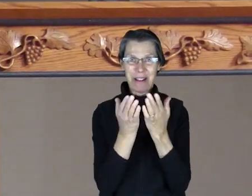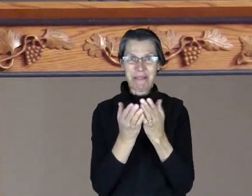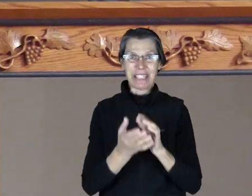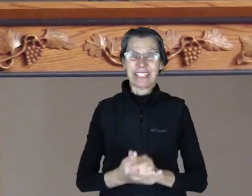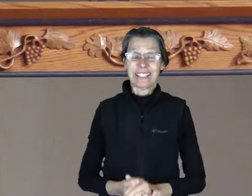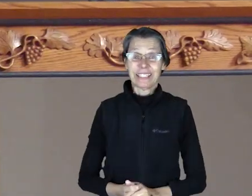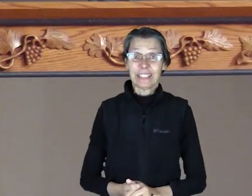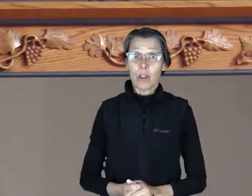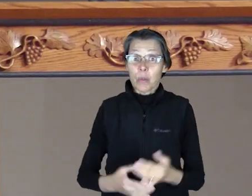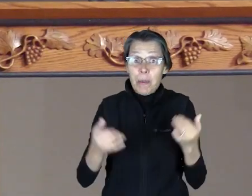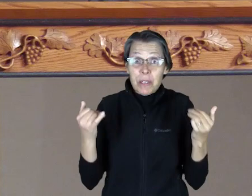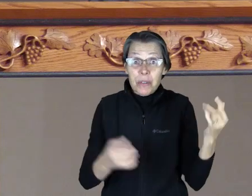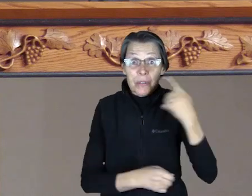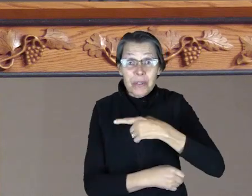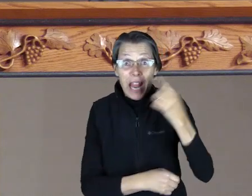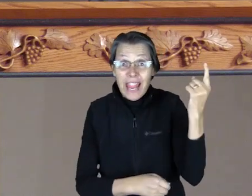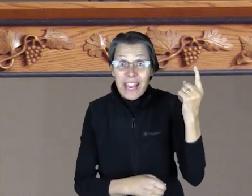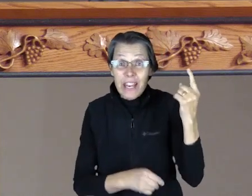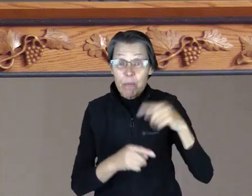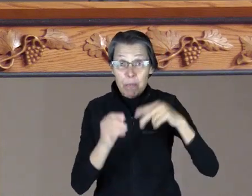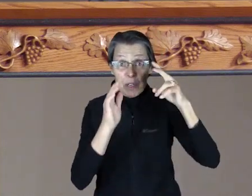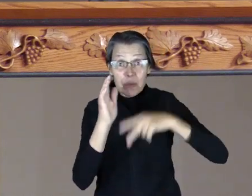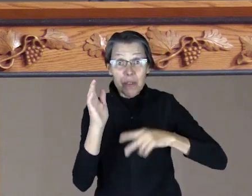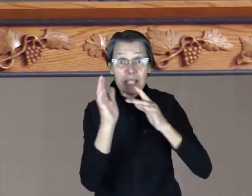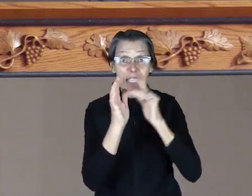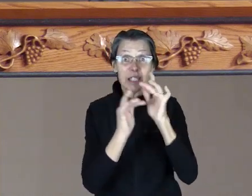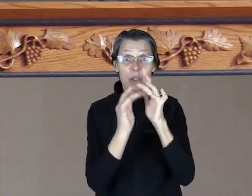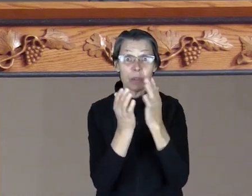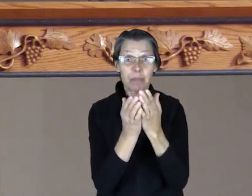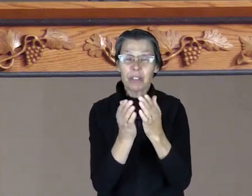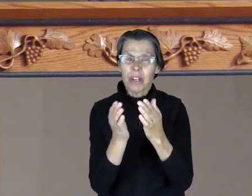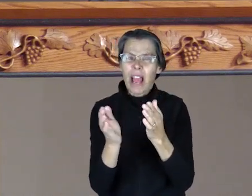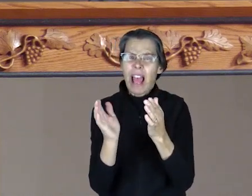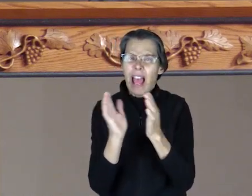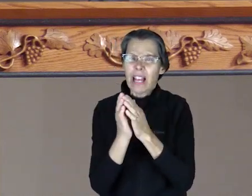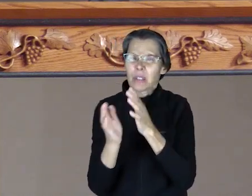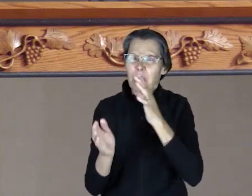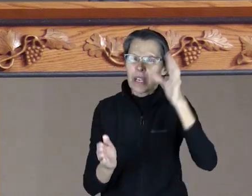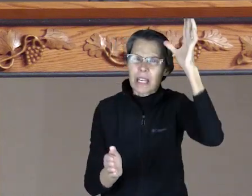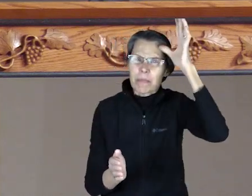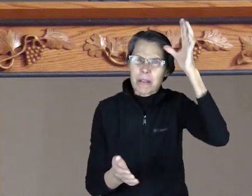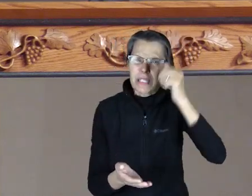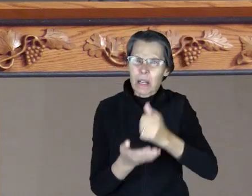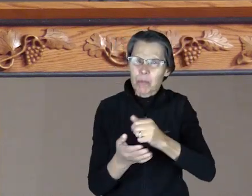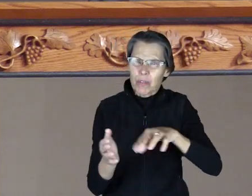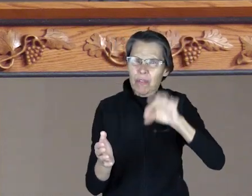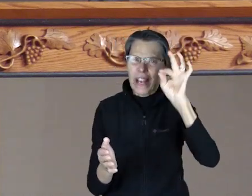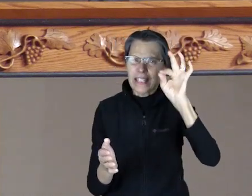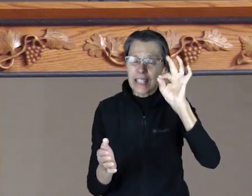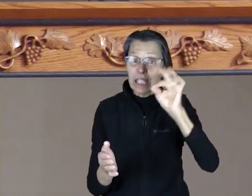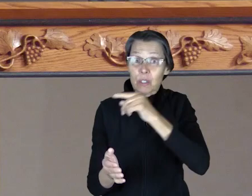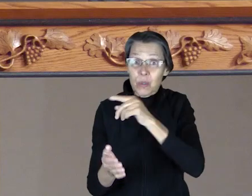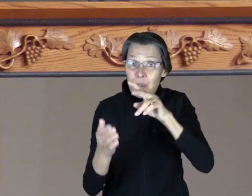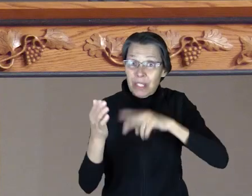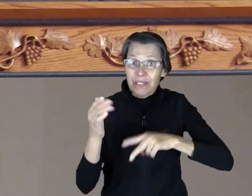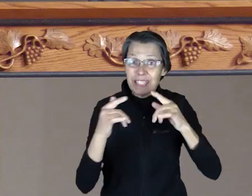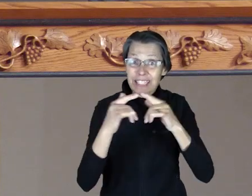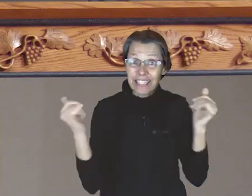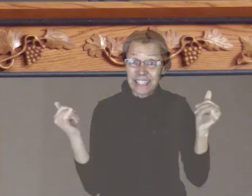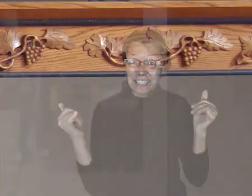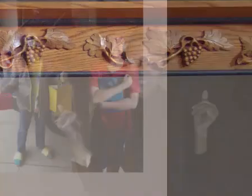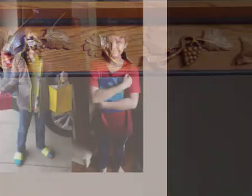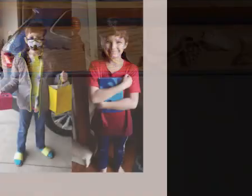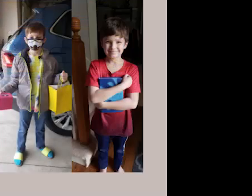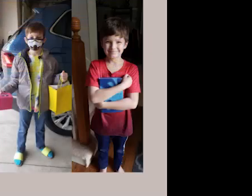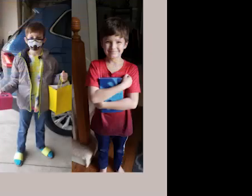until then, I want you to crack this book open, maybe even today when the scripture is read, have your parents help you find it, and maybe you can